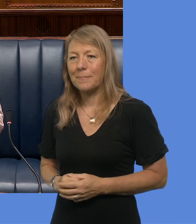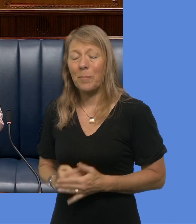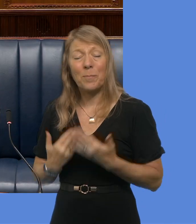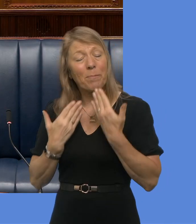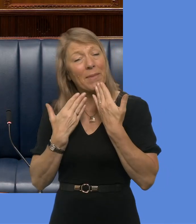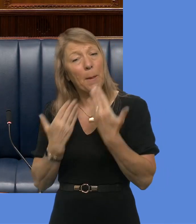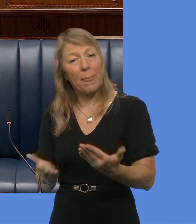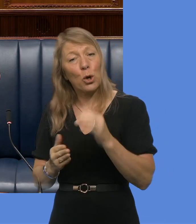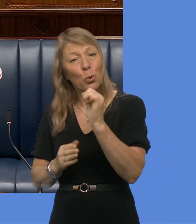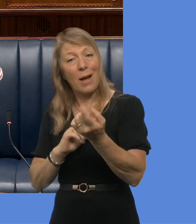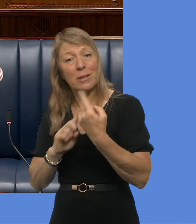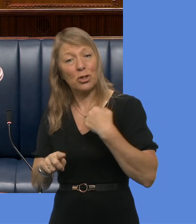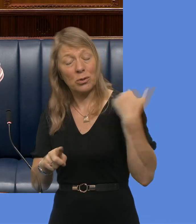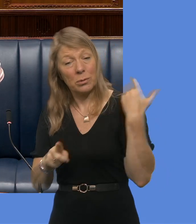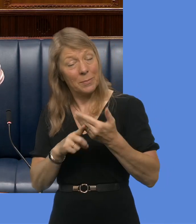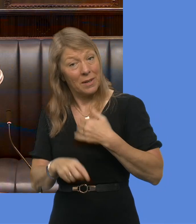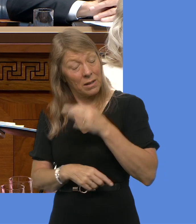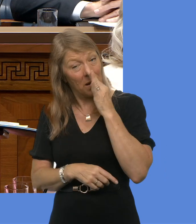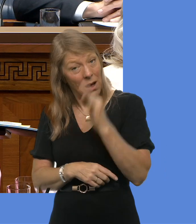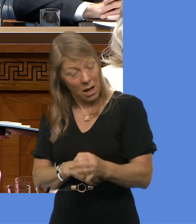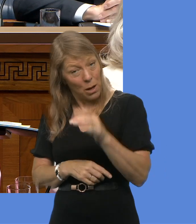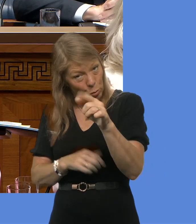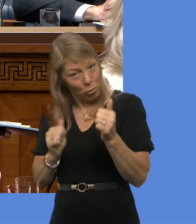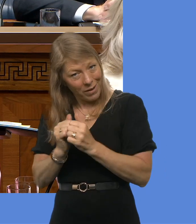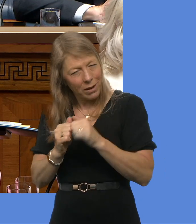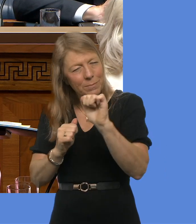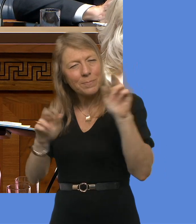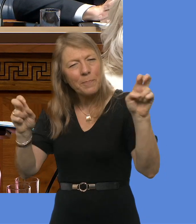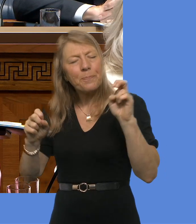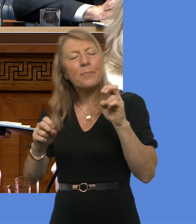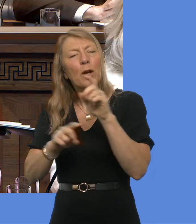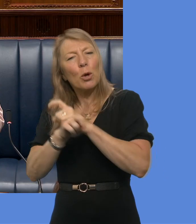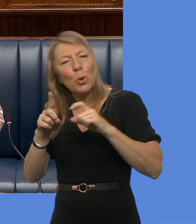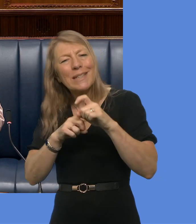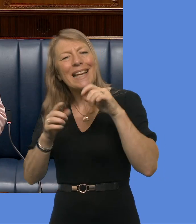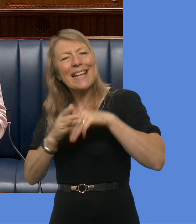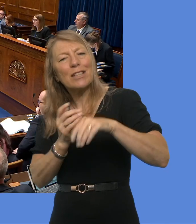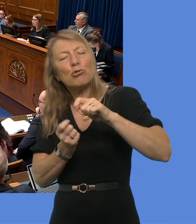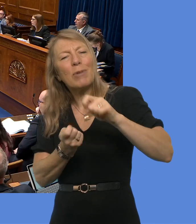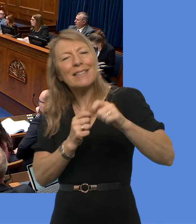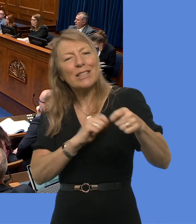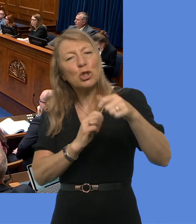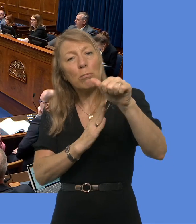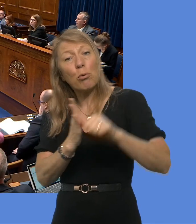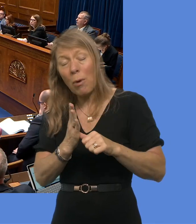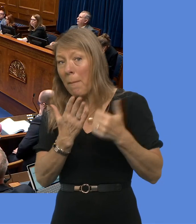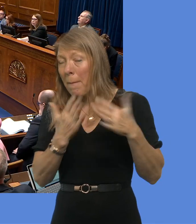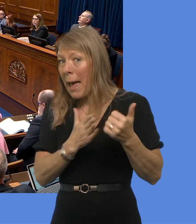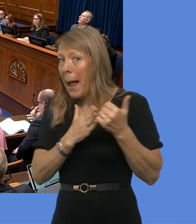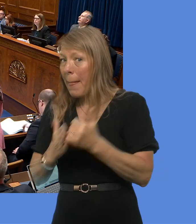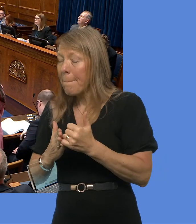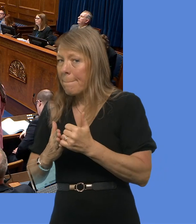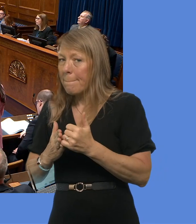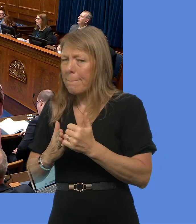Transition Programme has made a difference to tackling paramilitarism and that this work should be expanded going forward? Minister. I